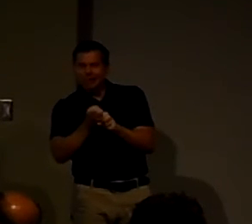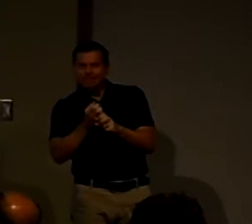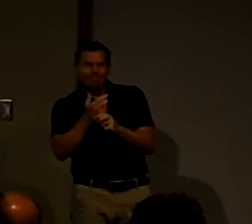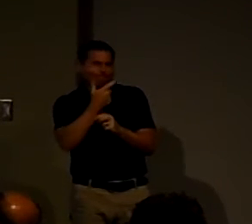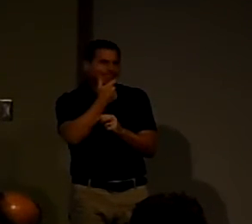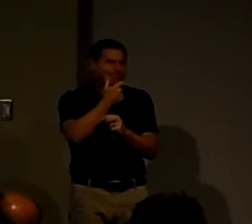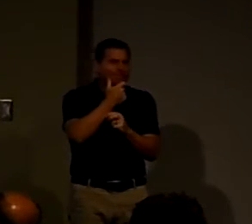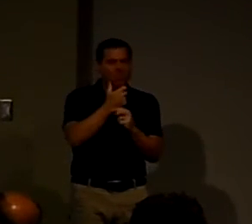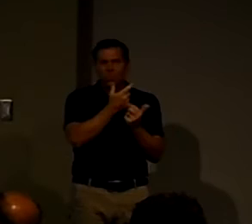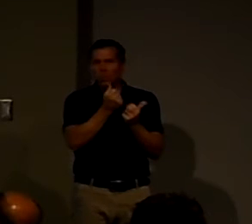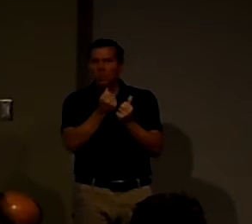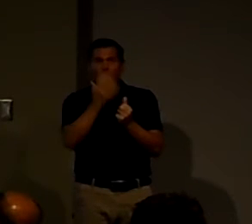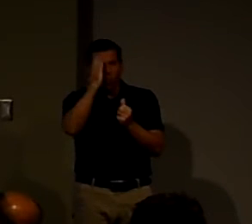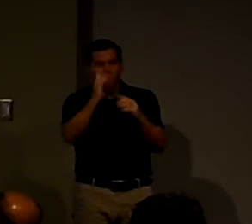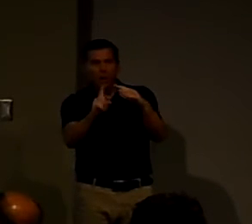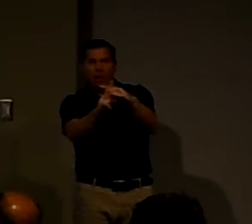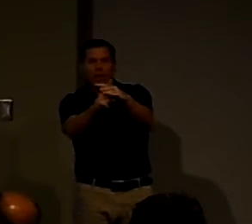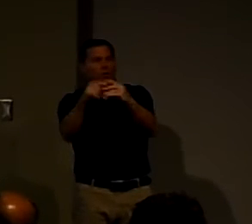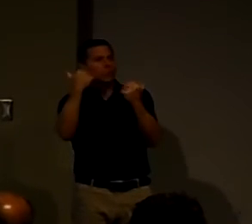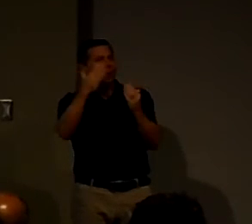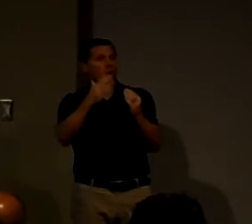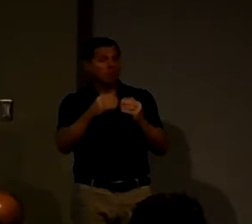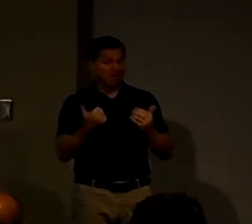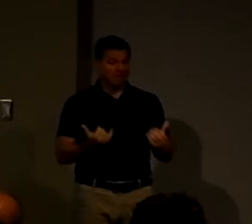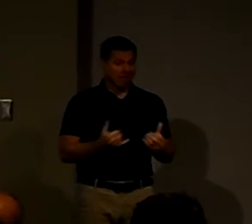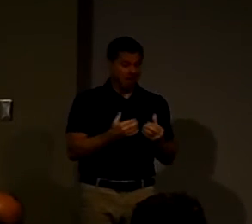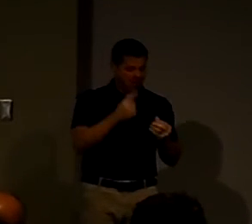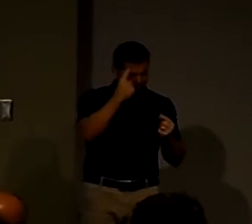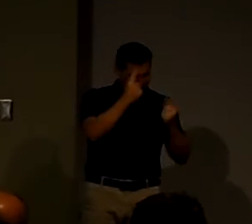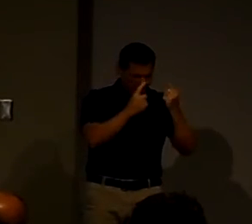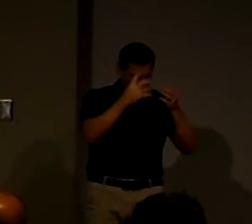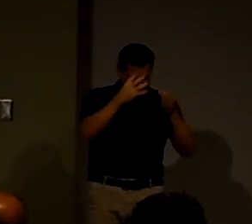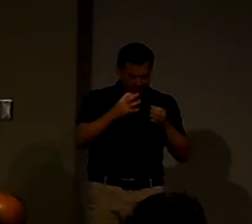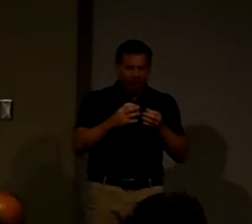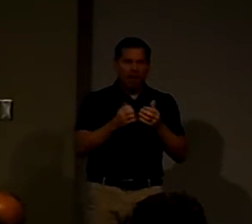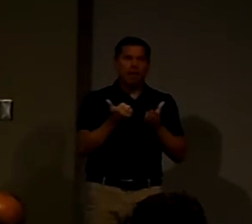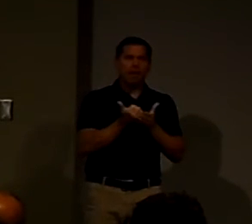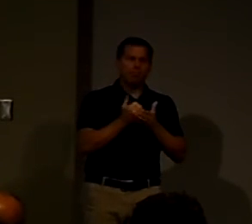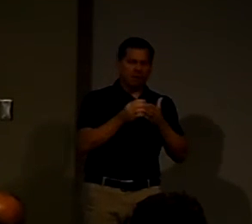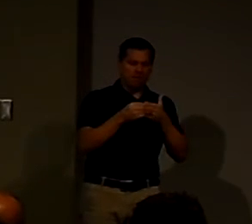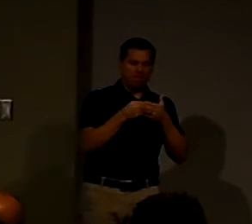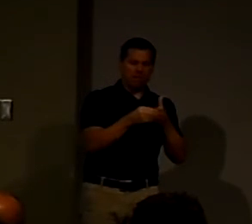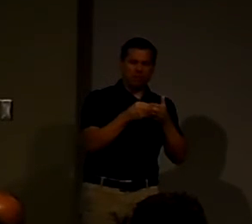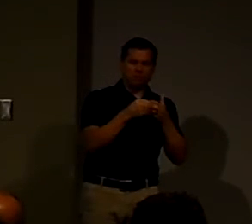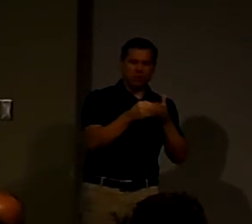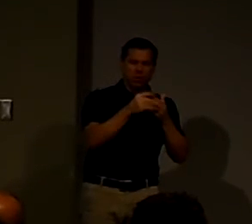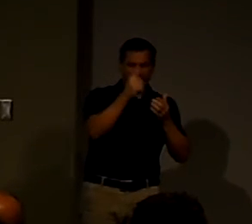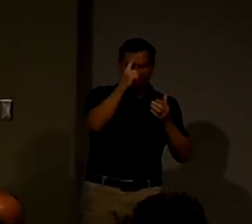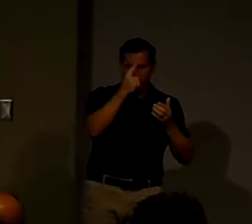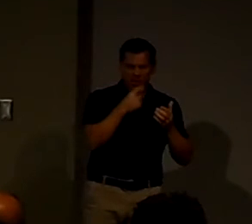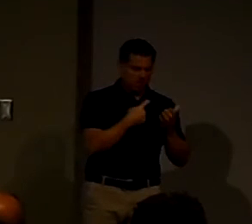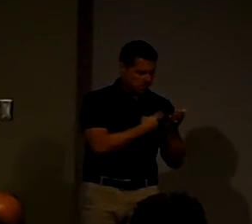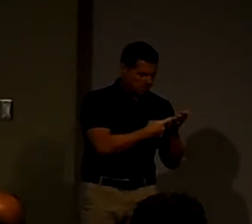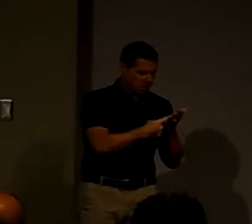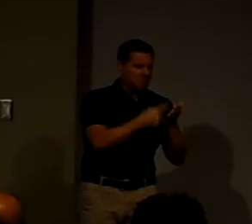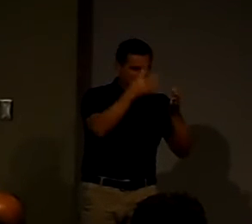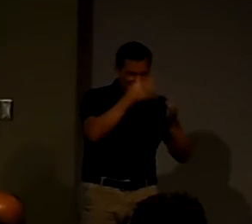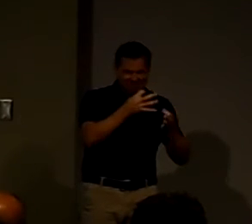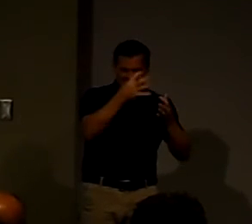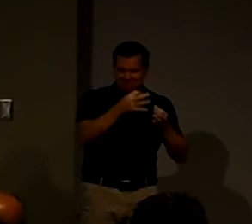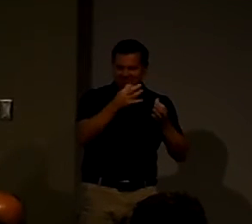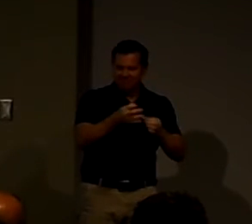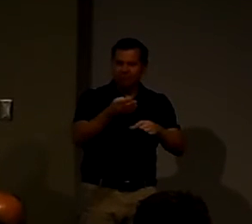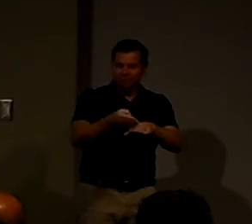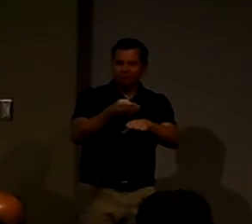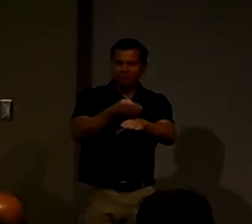that flexibility, but we also need to be examining and analyzing and having the discussion right now.